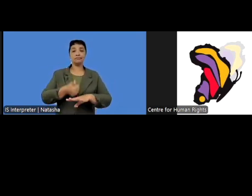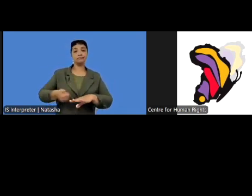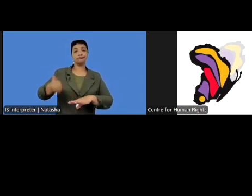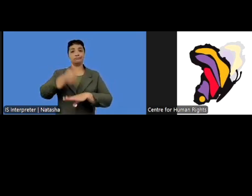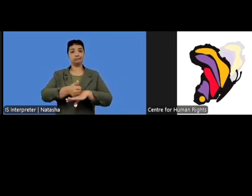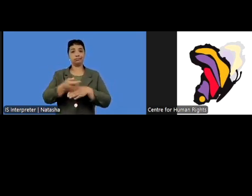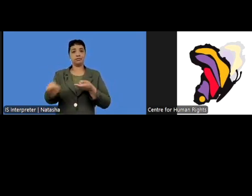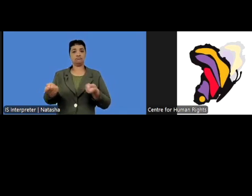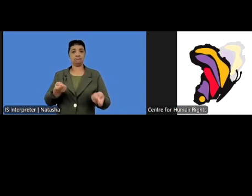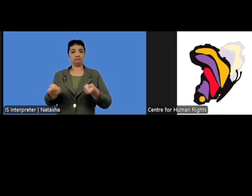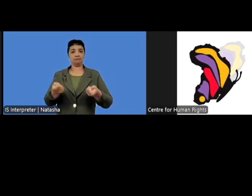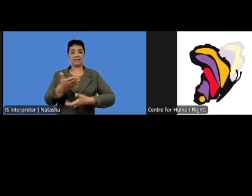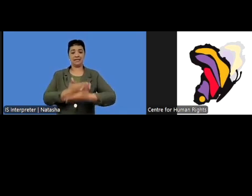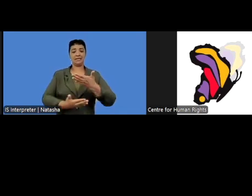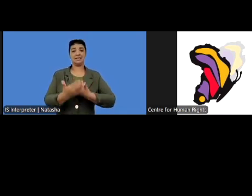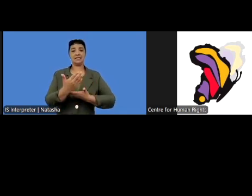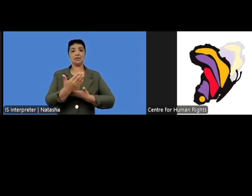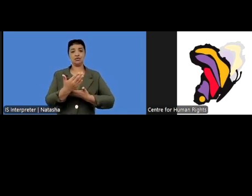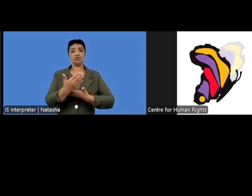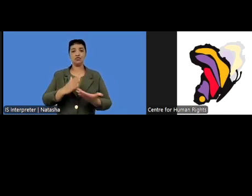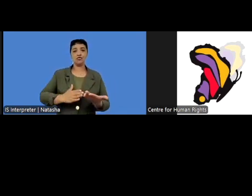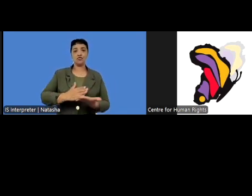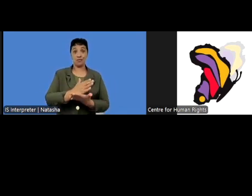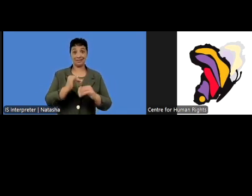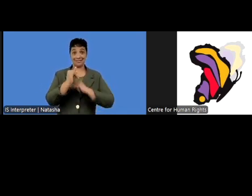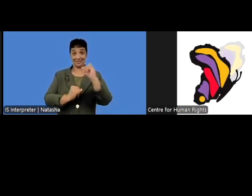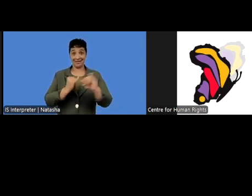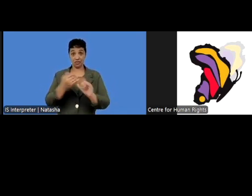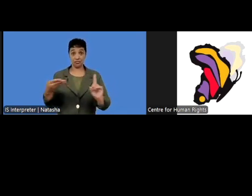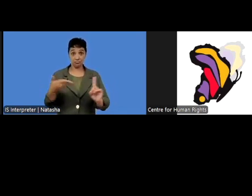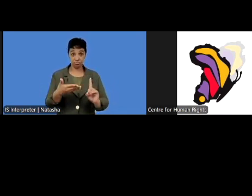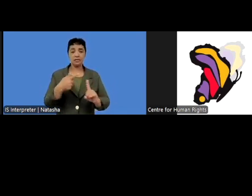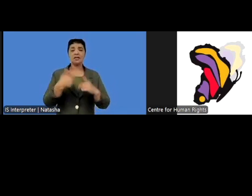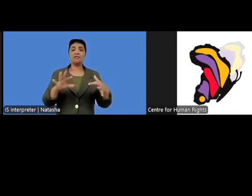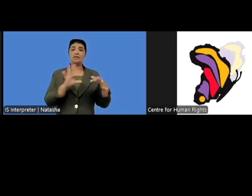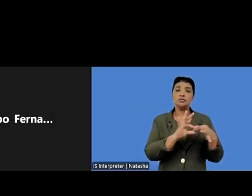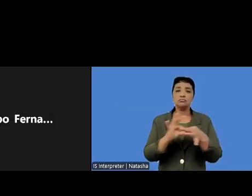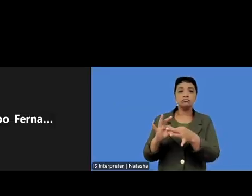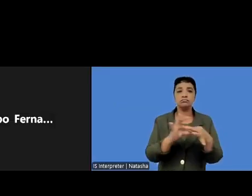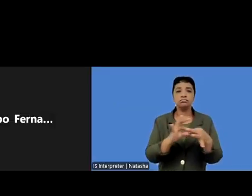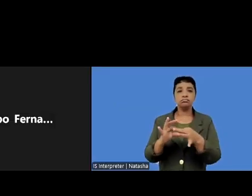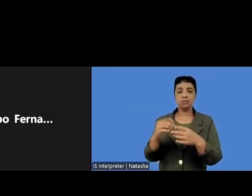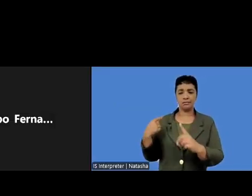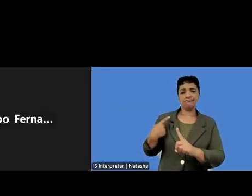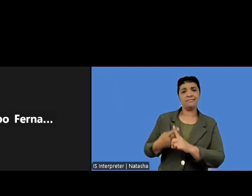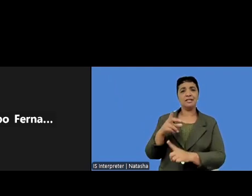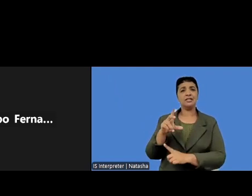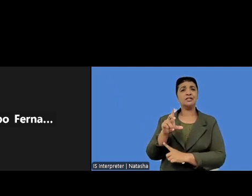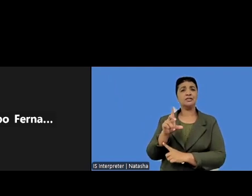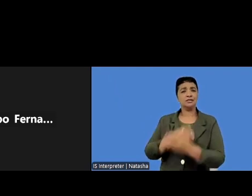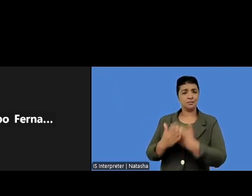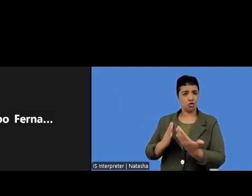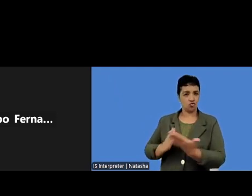of Disability Rights International and has collaborated with Disability Rights International since 2016. She